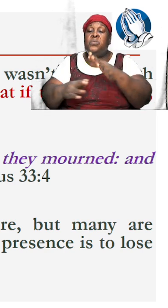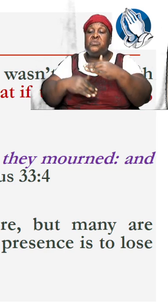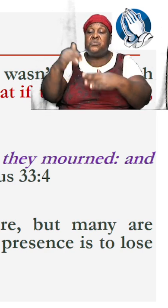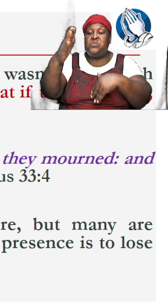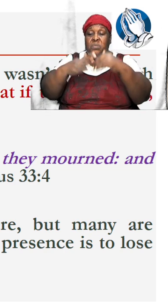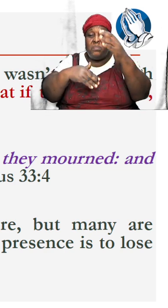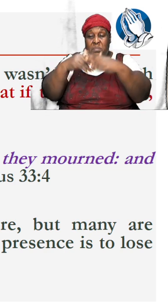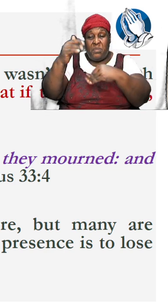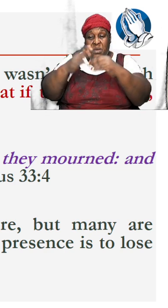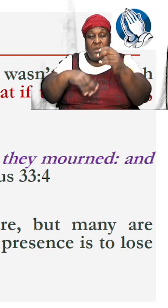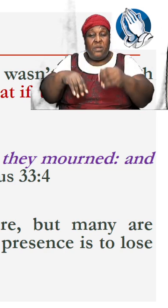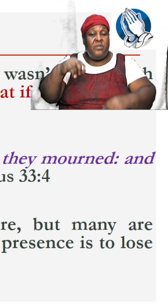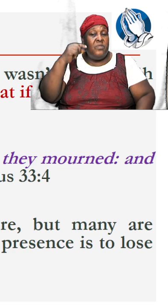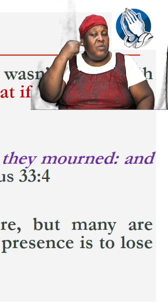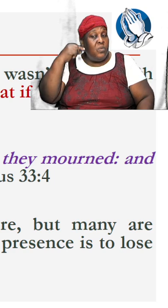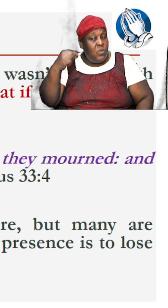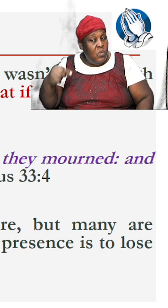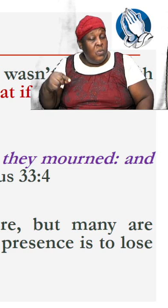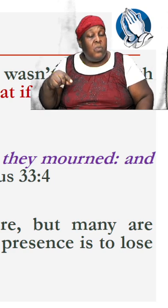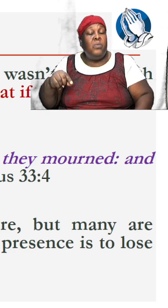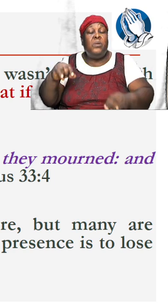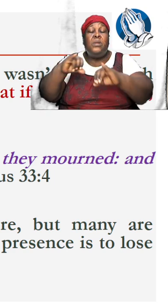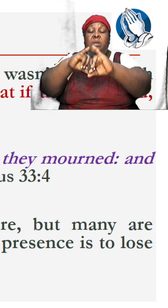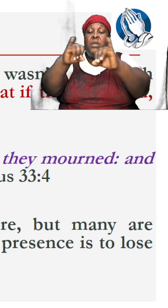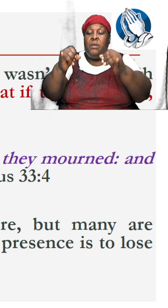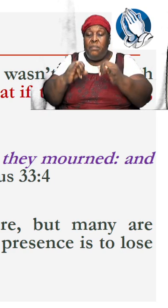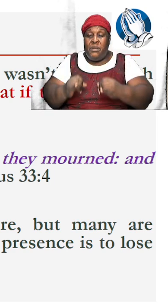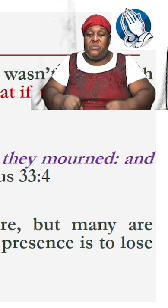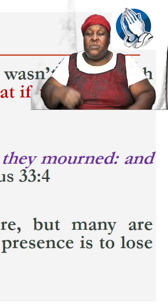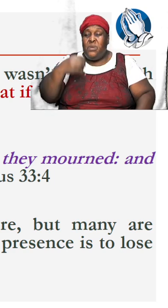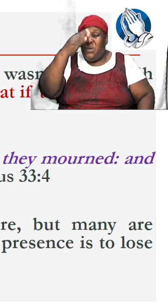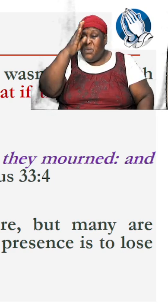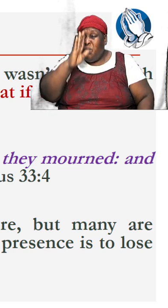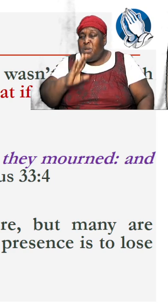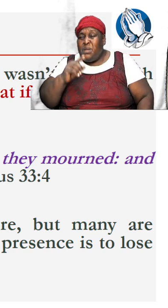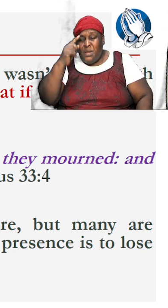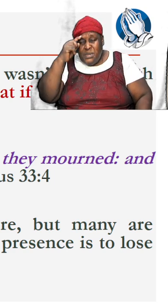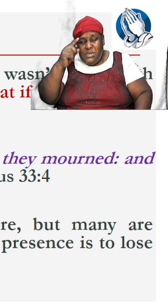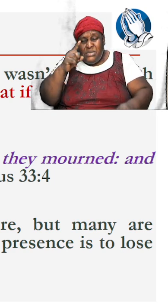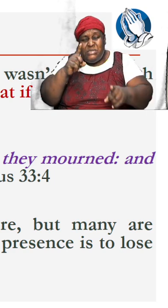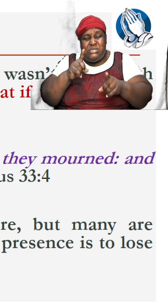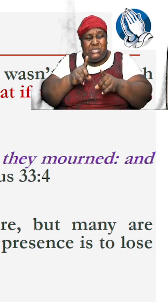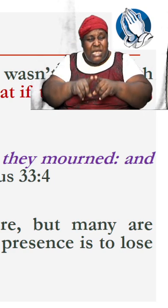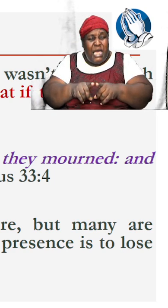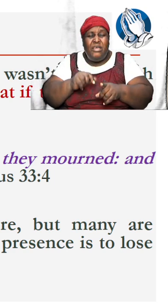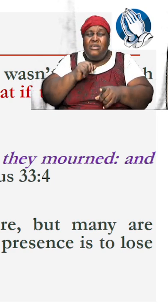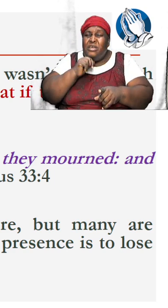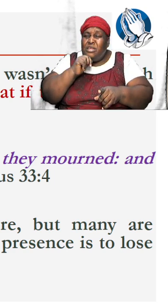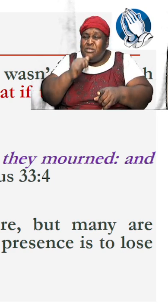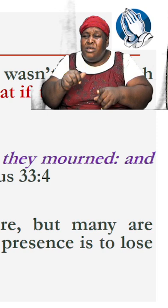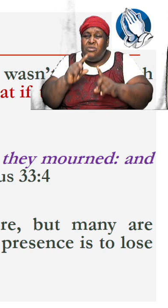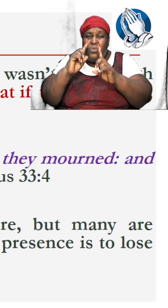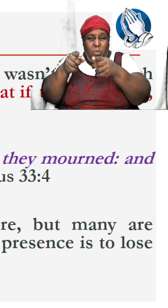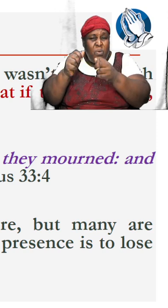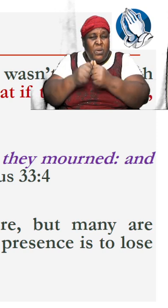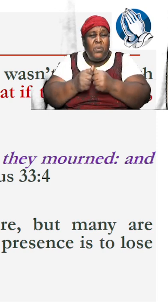that golden calf. When God decided that he was not going to go with them, they decided that they were going to take it